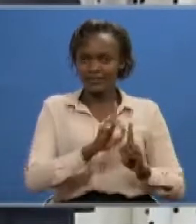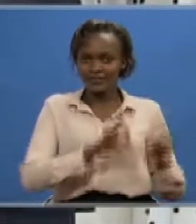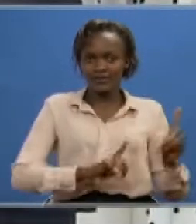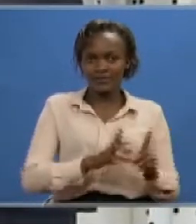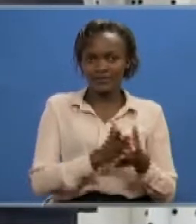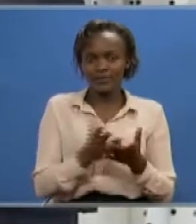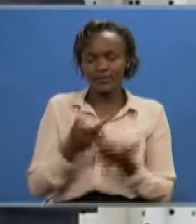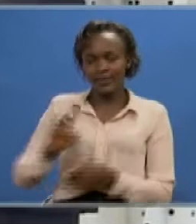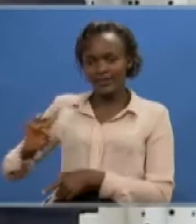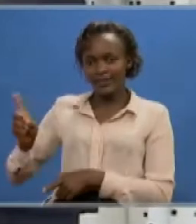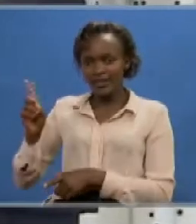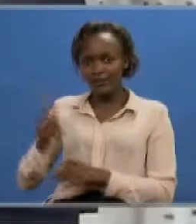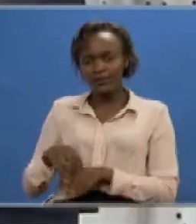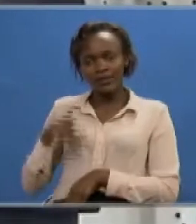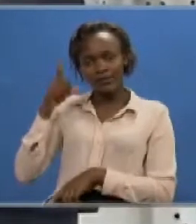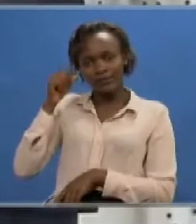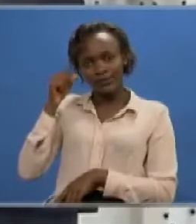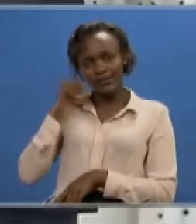the Nairobi metropolitan area,